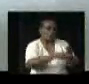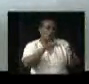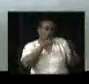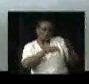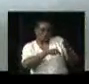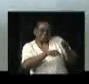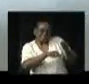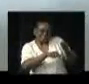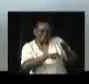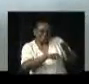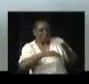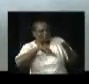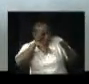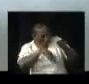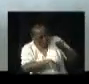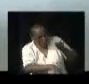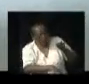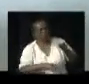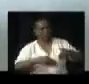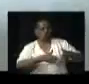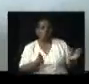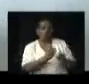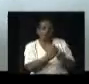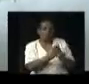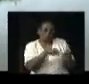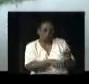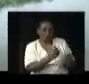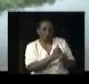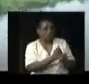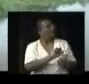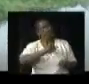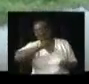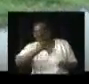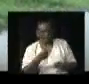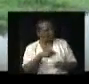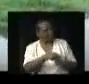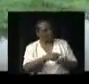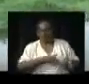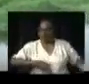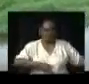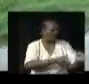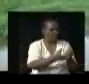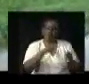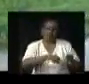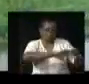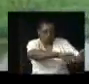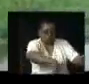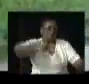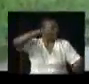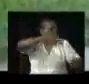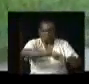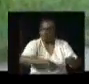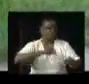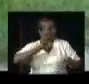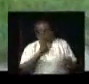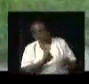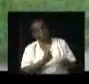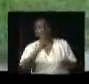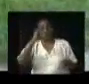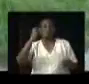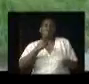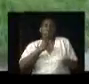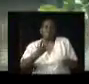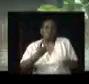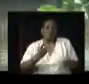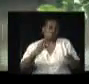maintenance strip of the Ministry of Public Works, it is not possible to optimally deepen the creek. Mr. Chotkan